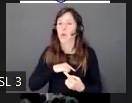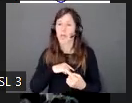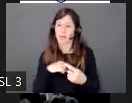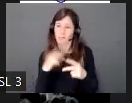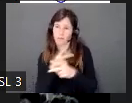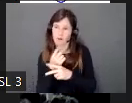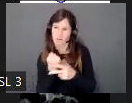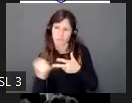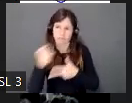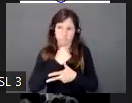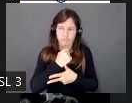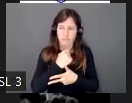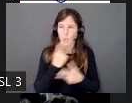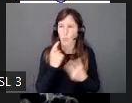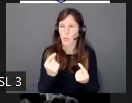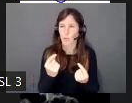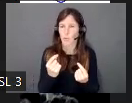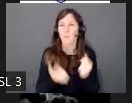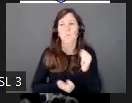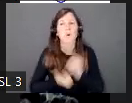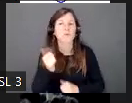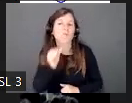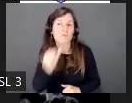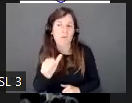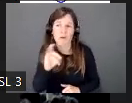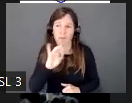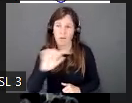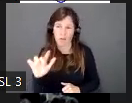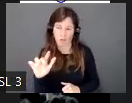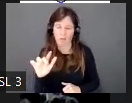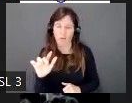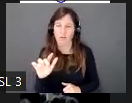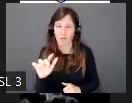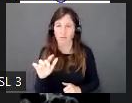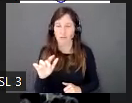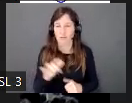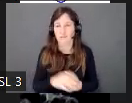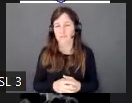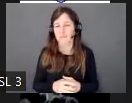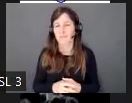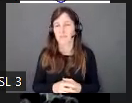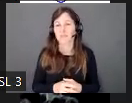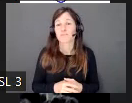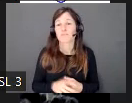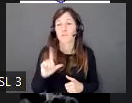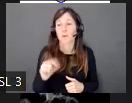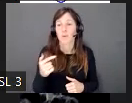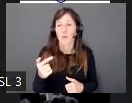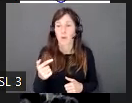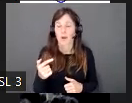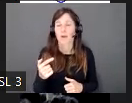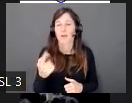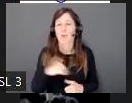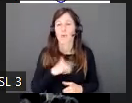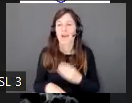matters, majority of which is non-criminal in nature. In 2021, we took on follow-up support,